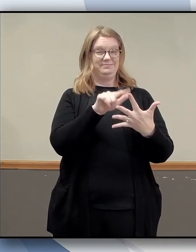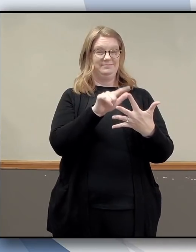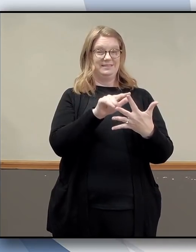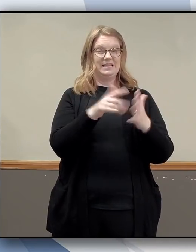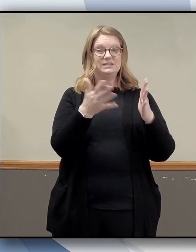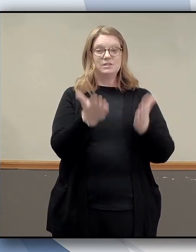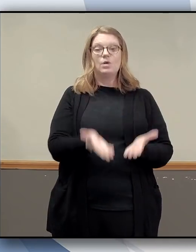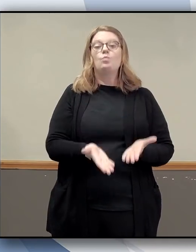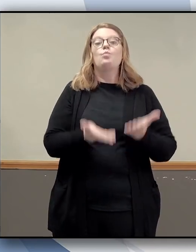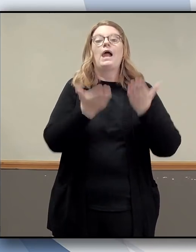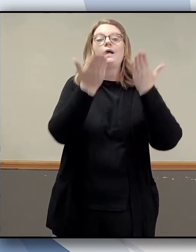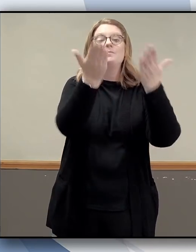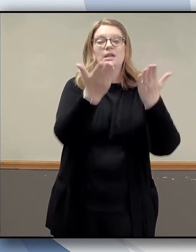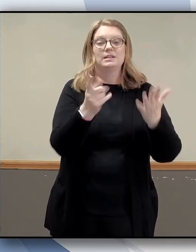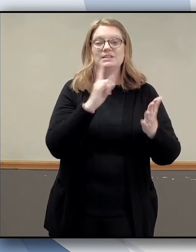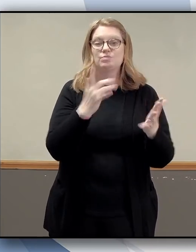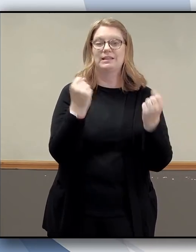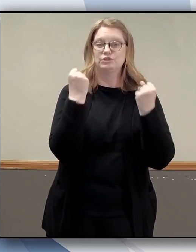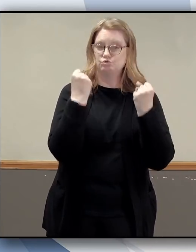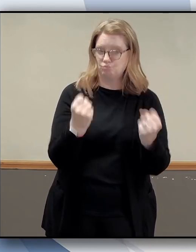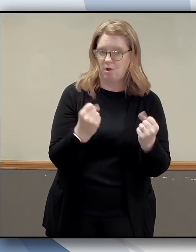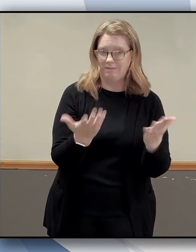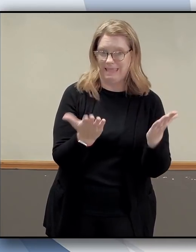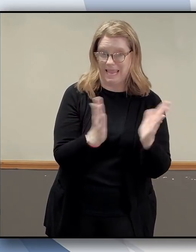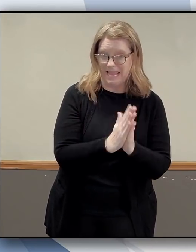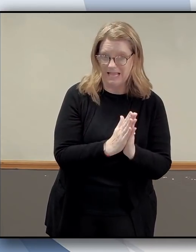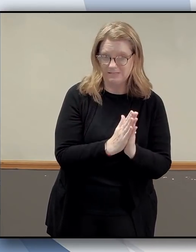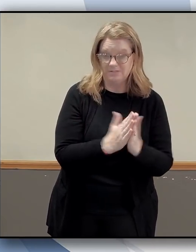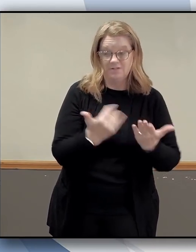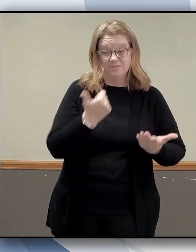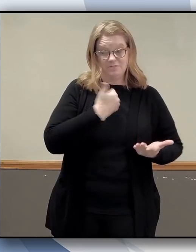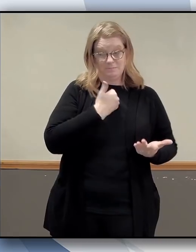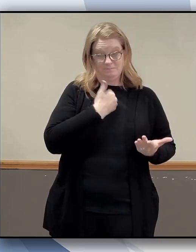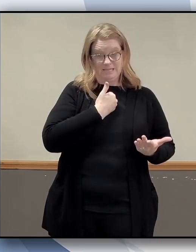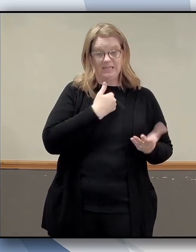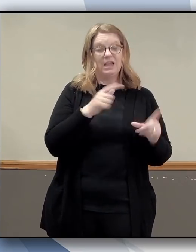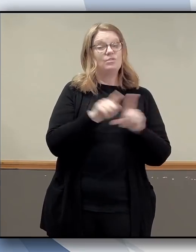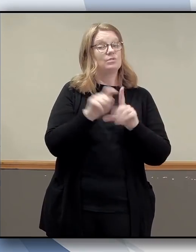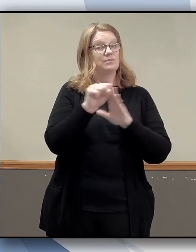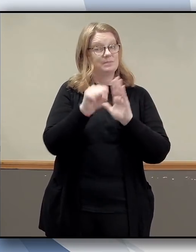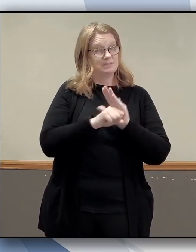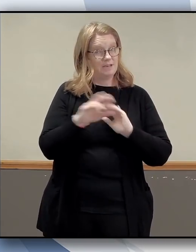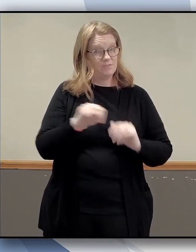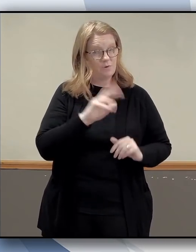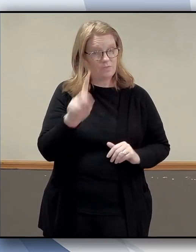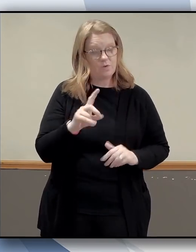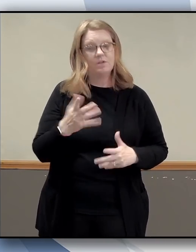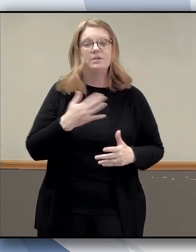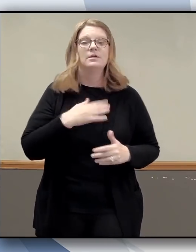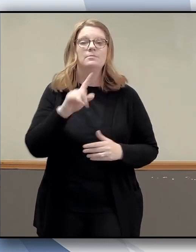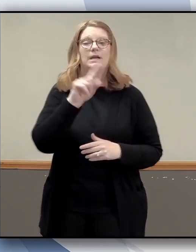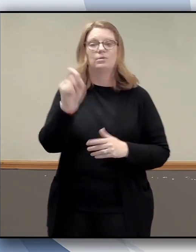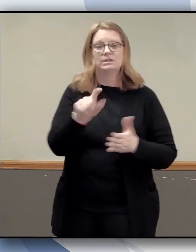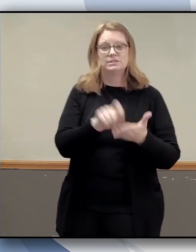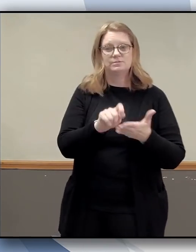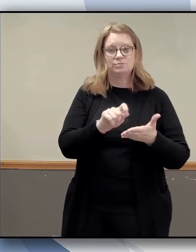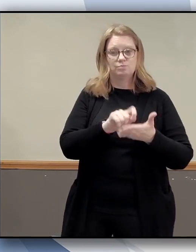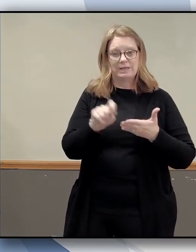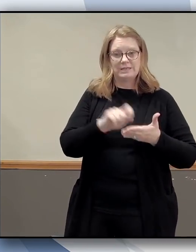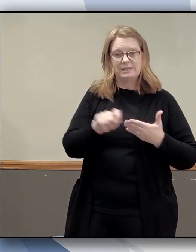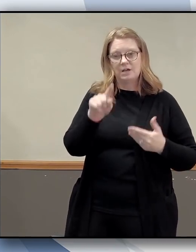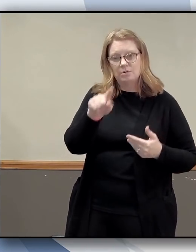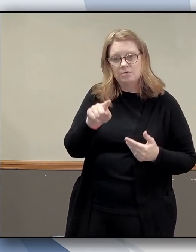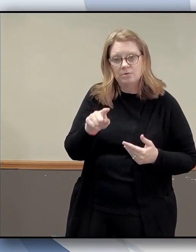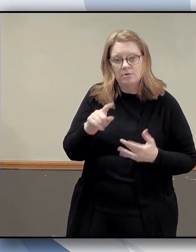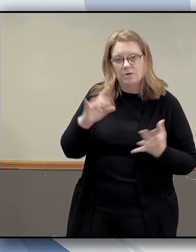strongest way possible from myself personally and from the state of North Dakota. And then the question I actually had written down here, what was